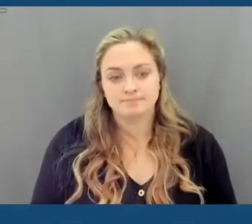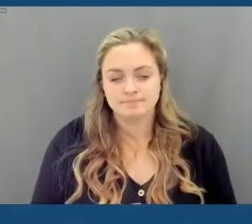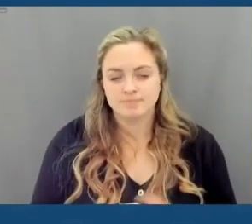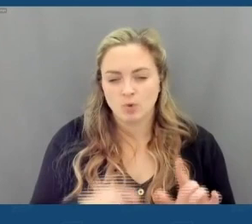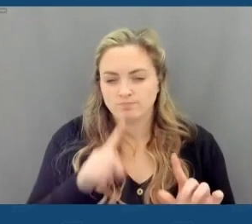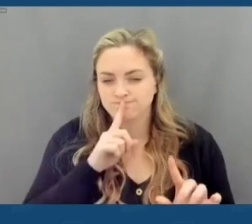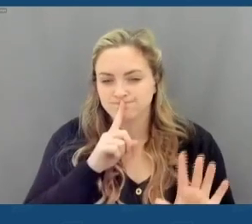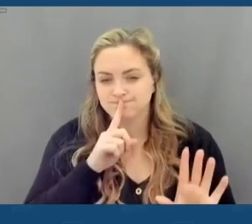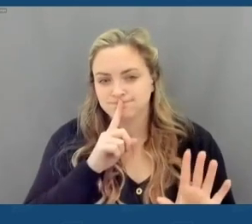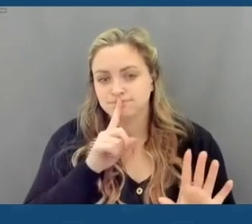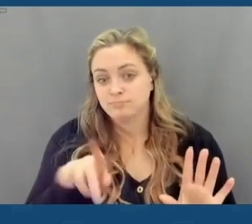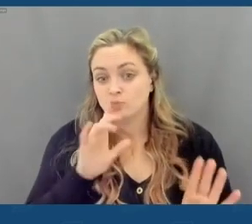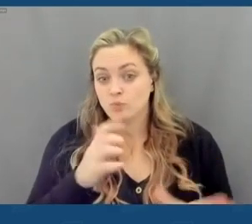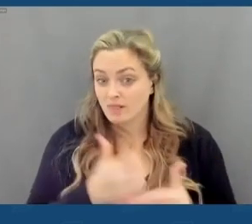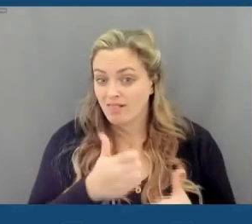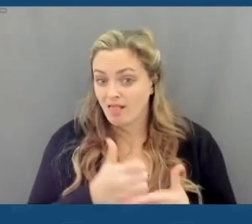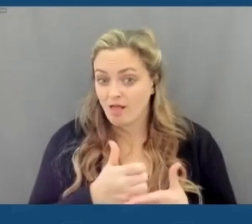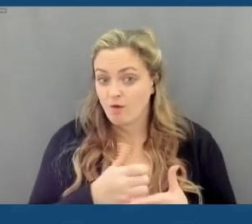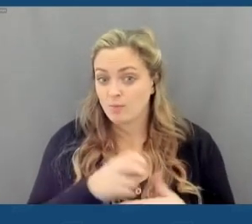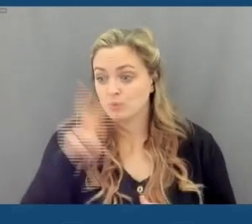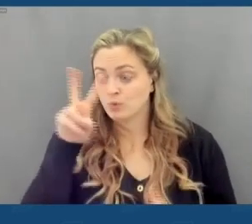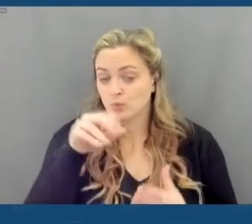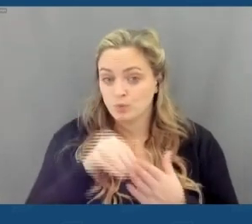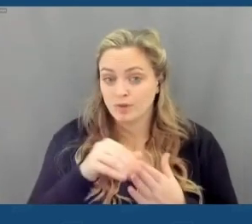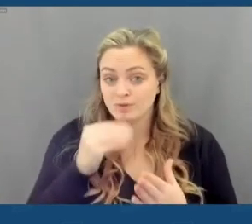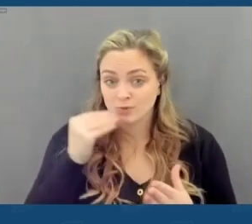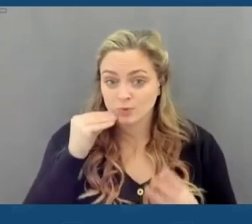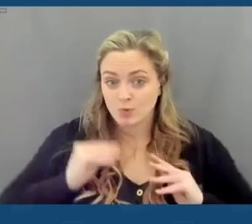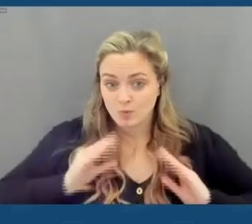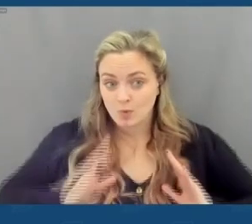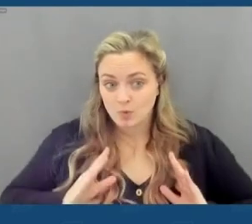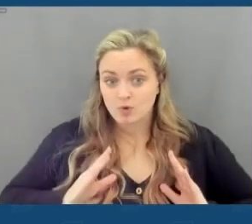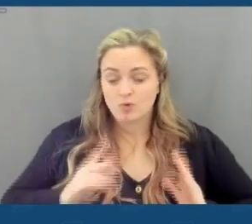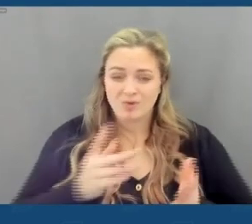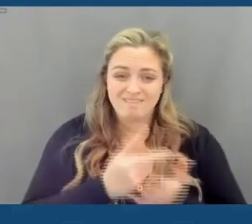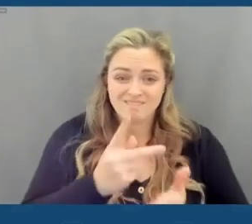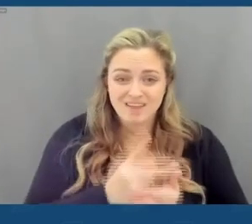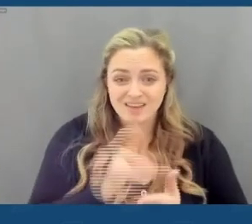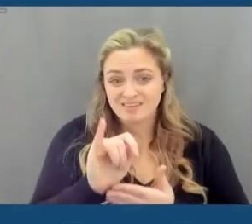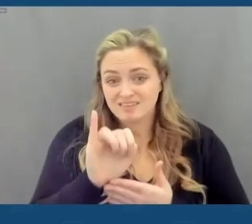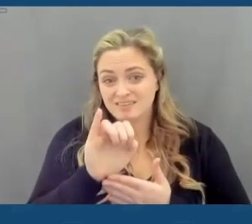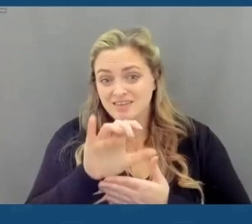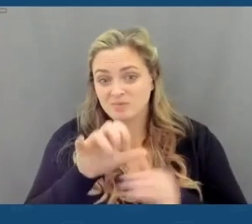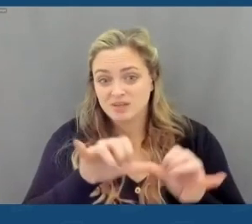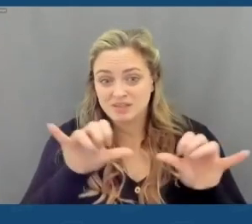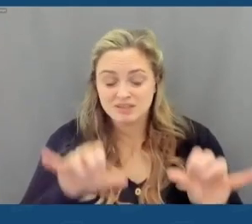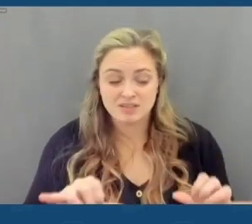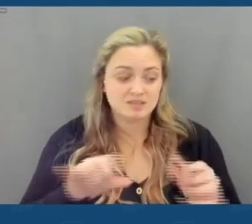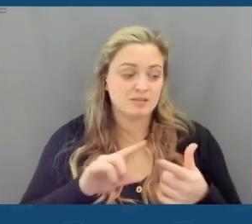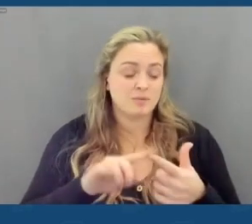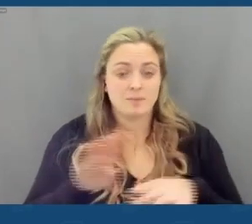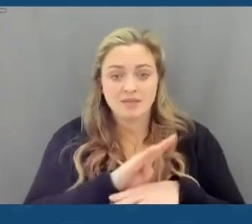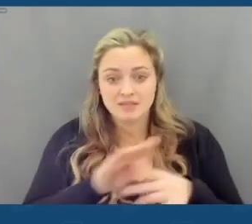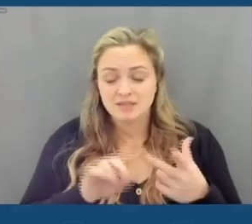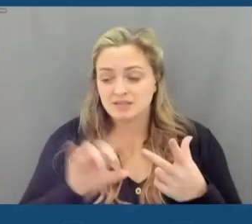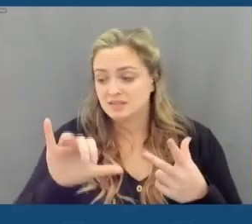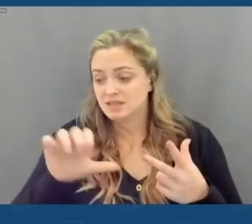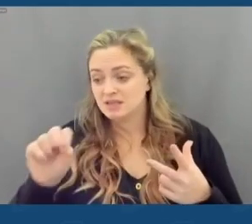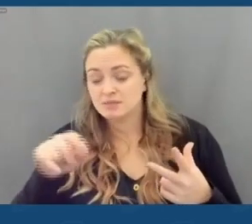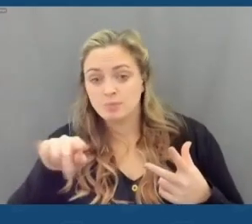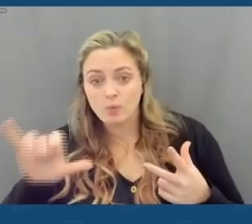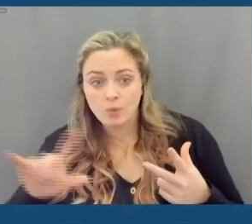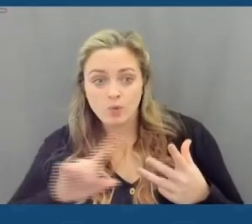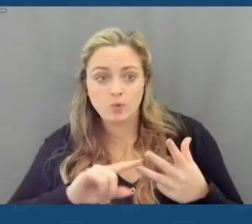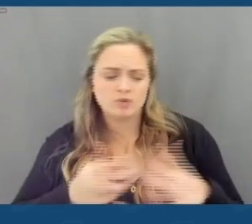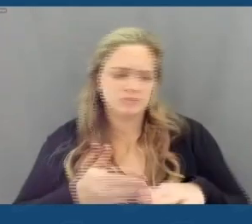And that'll help over 2,000 homeowners with failing septic systems and businesses and cesspools that impair the water quality,